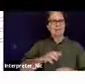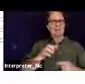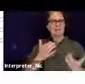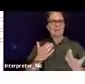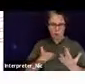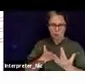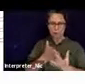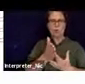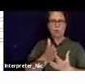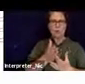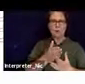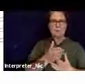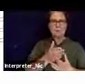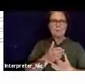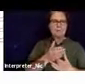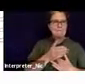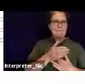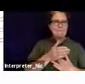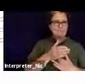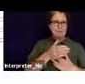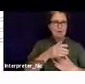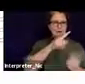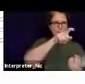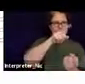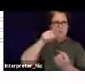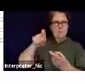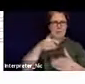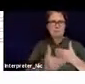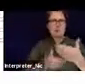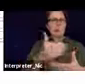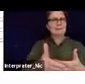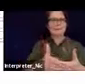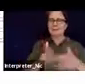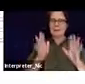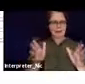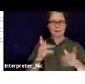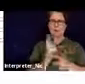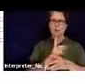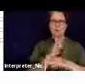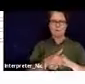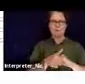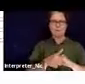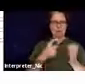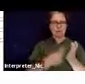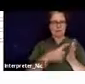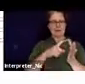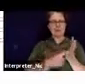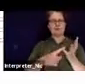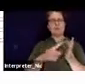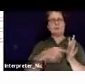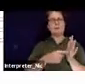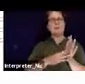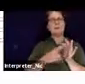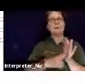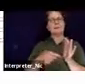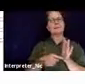the recruitment process. We're not talking about the actual workplace here. This is just the recruitment process. So what support or adjustments do you need